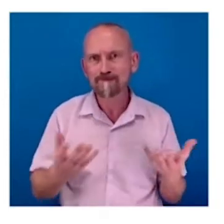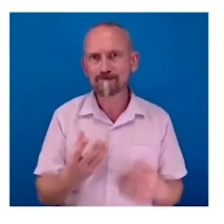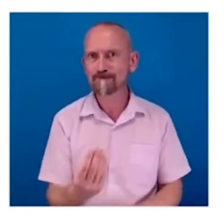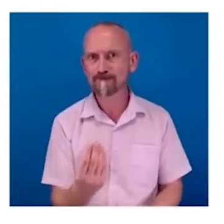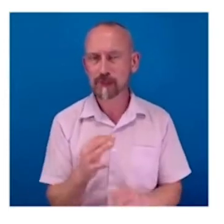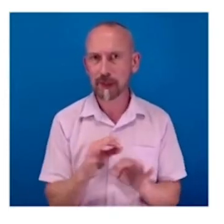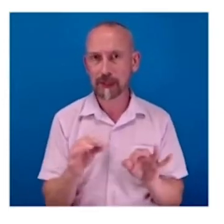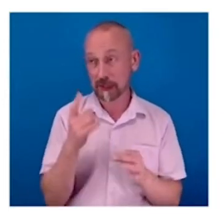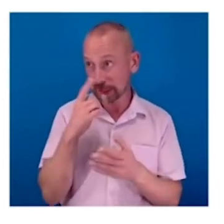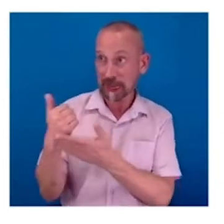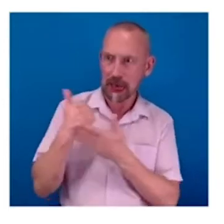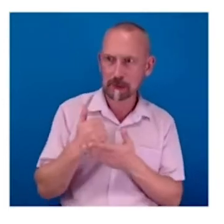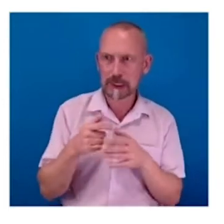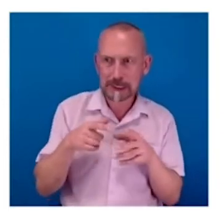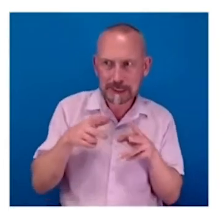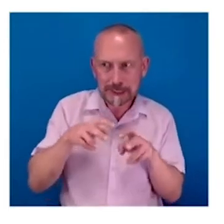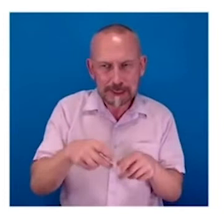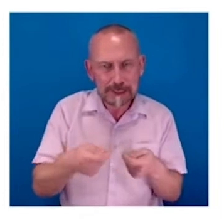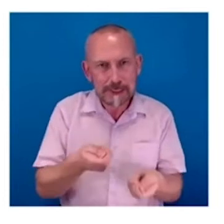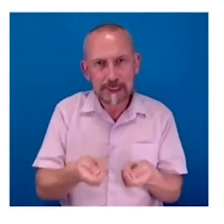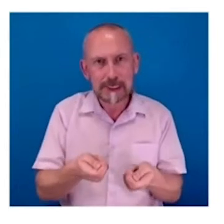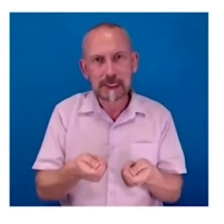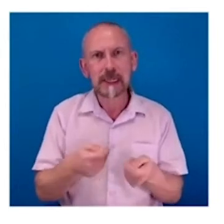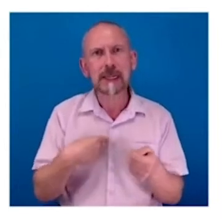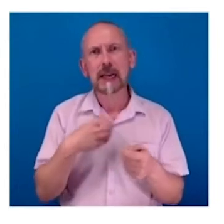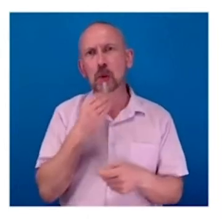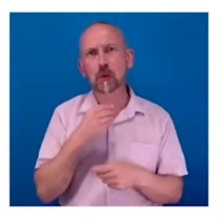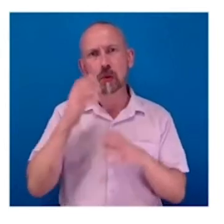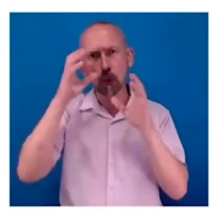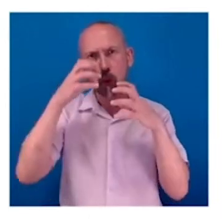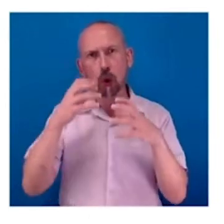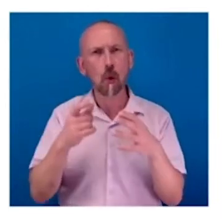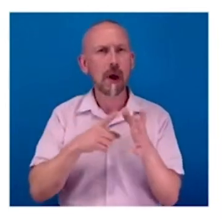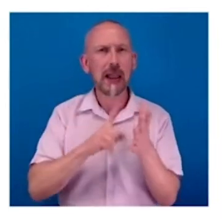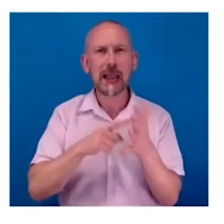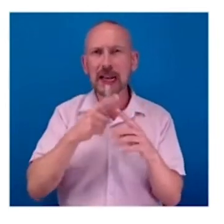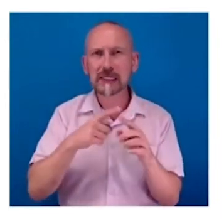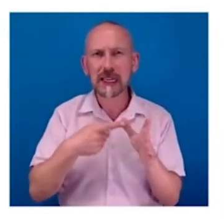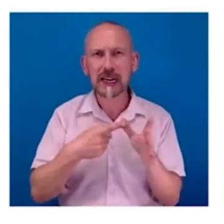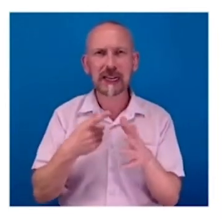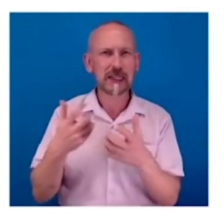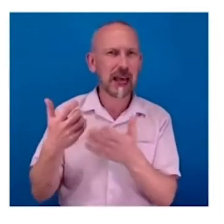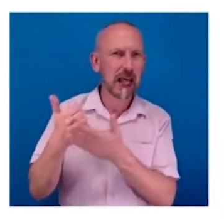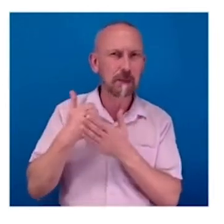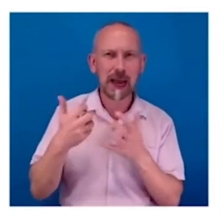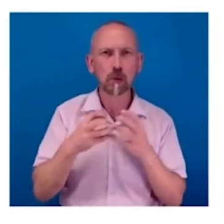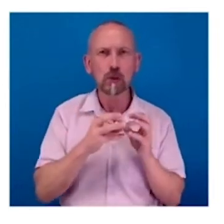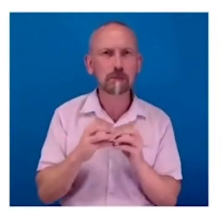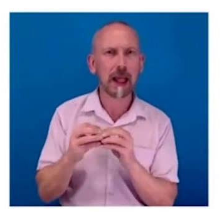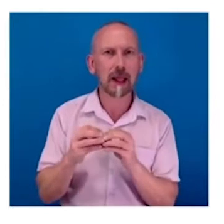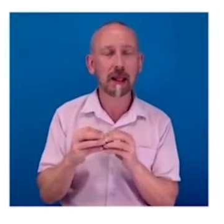And then I use things like Google Home or Alexa to find out how to spell things. And when I was in the office, I wouldn't be able to do